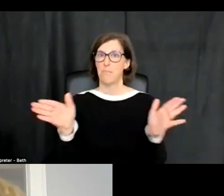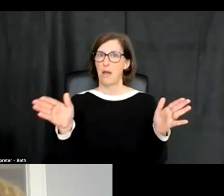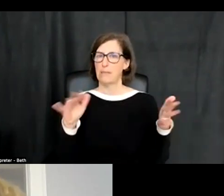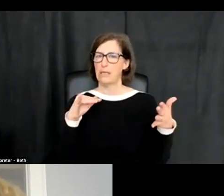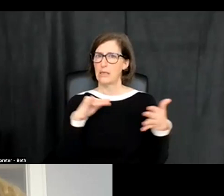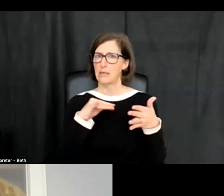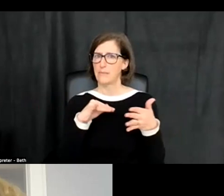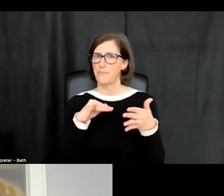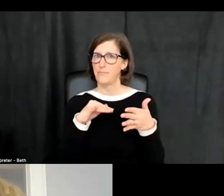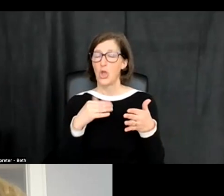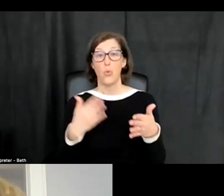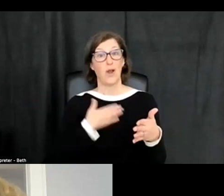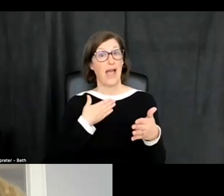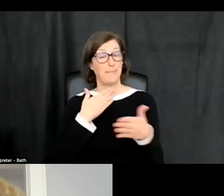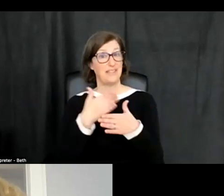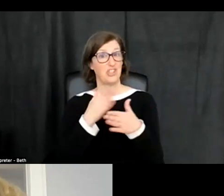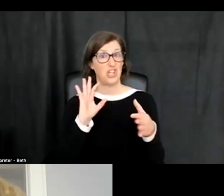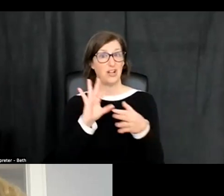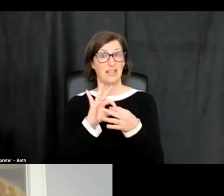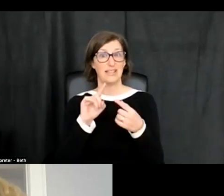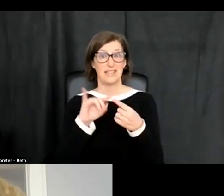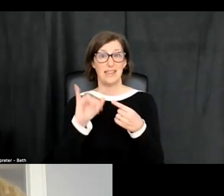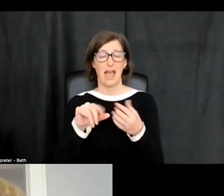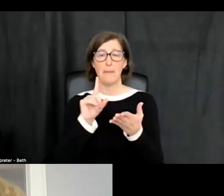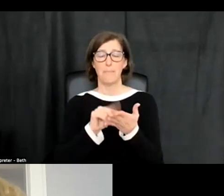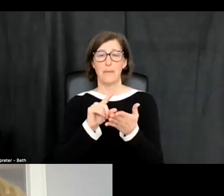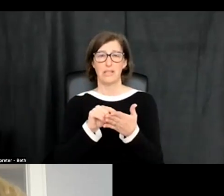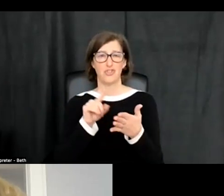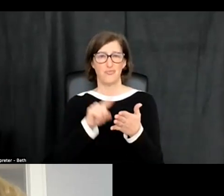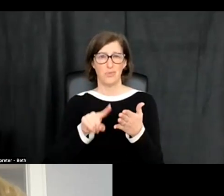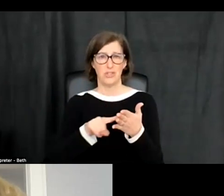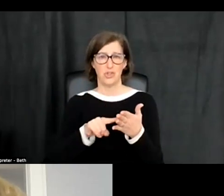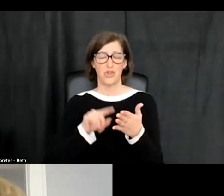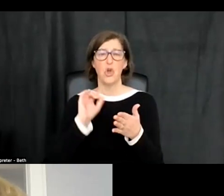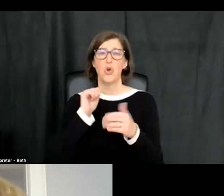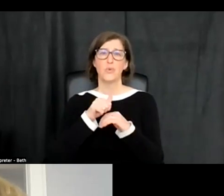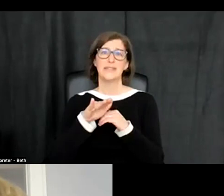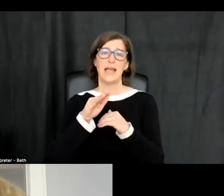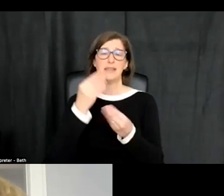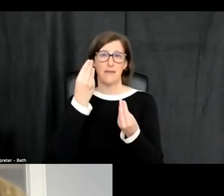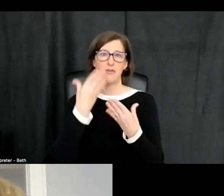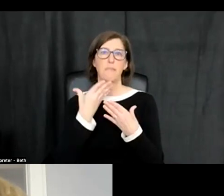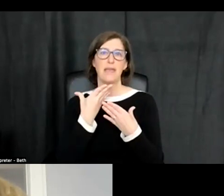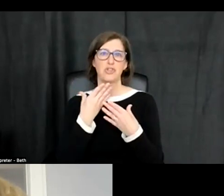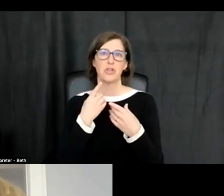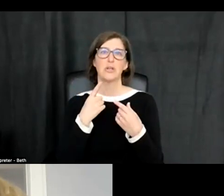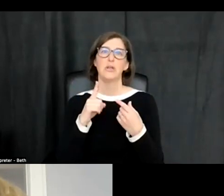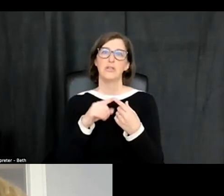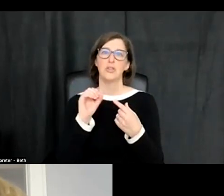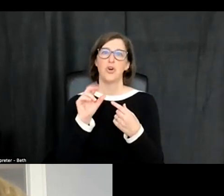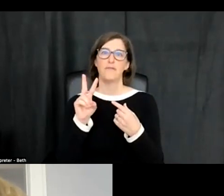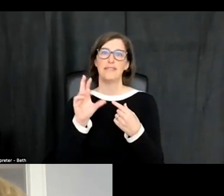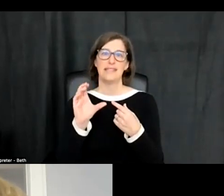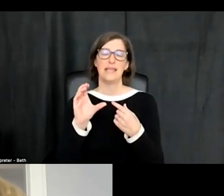to share links to any of those published studies. We'll send the info, as Diana shows, through the OVC Task